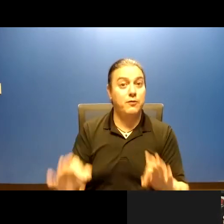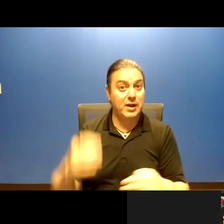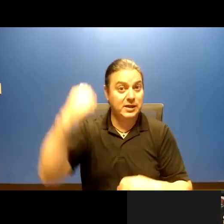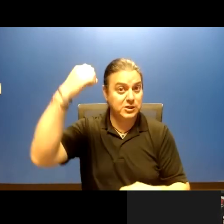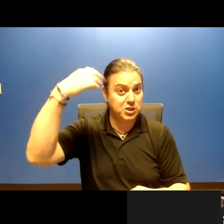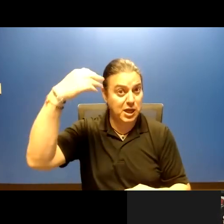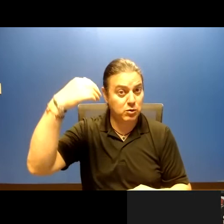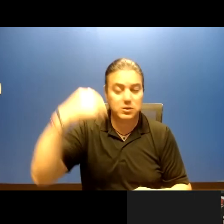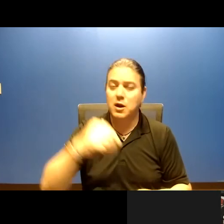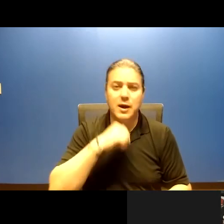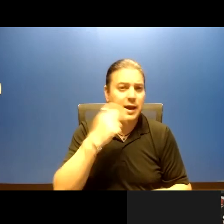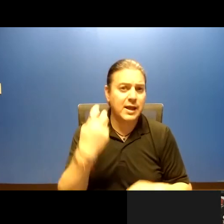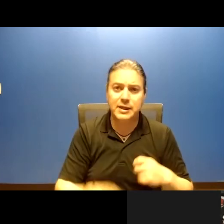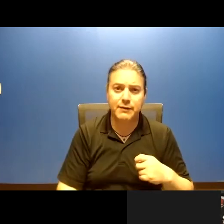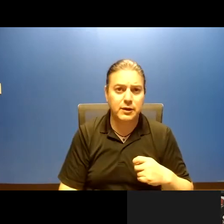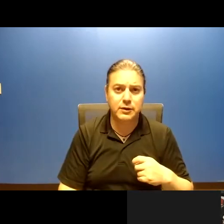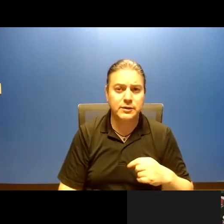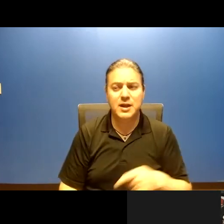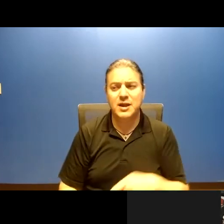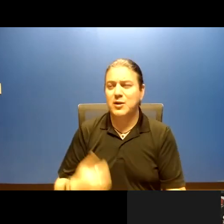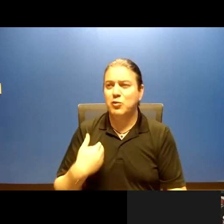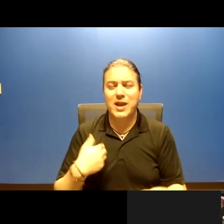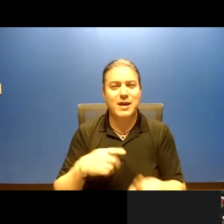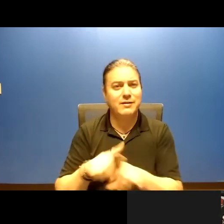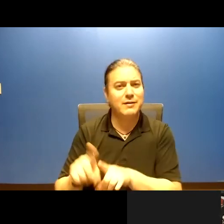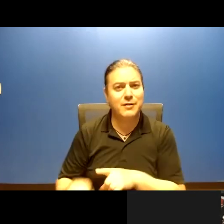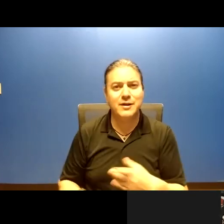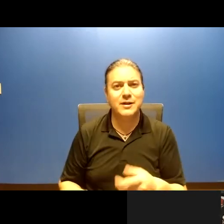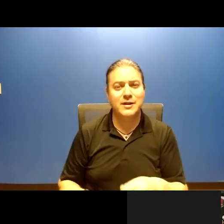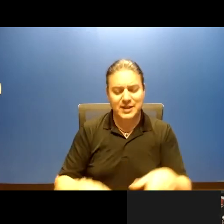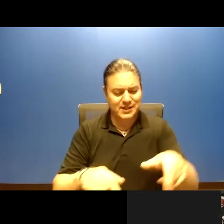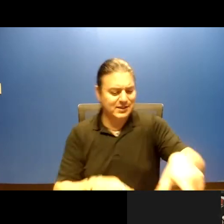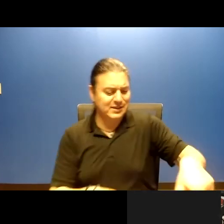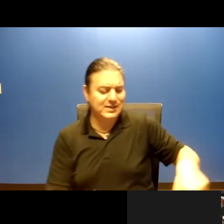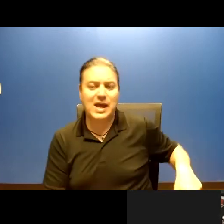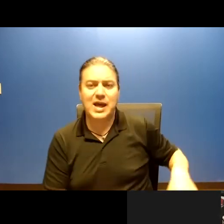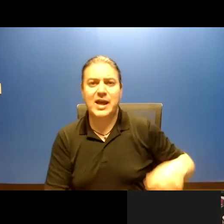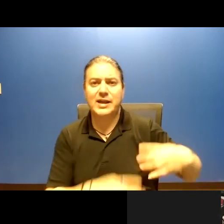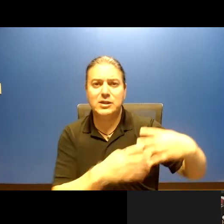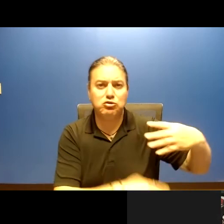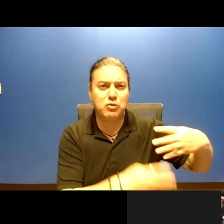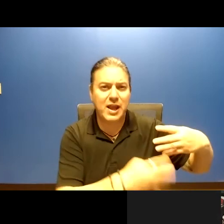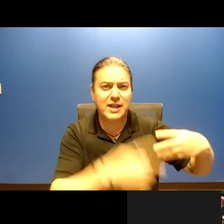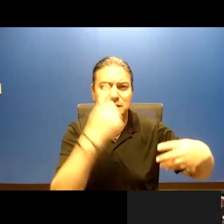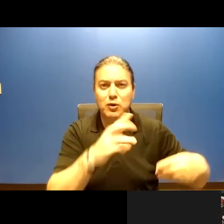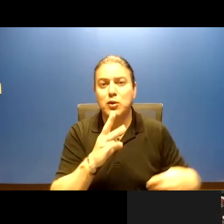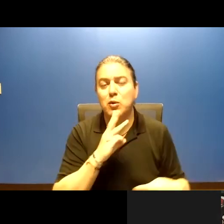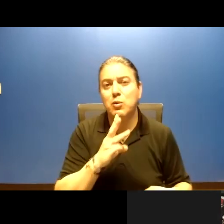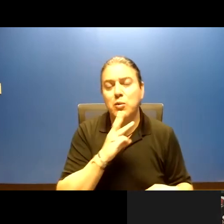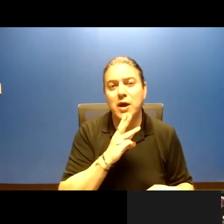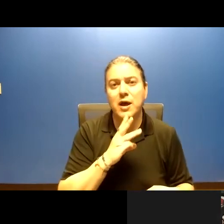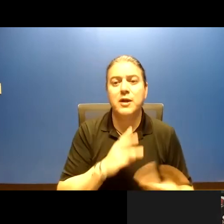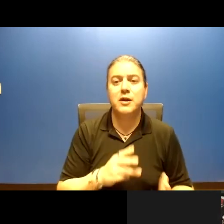There are side drains now to keep the water contained. There are